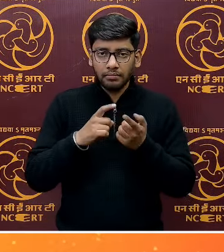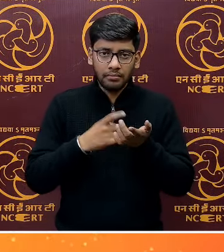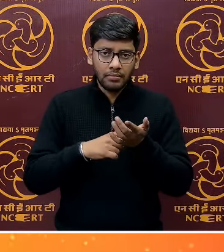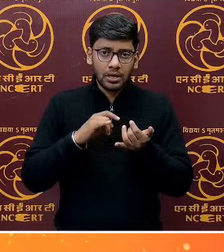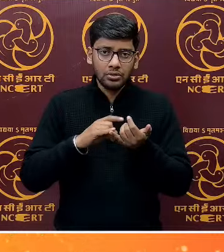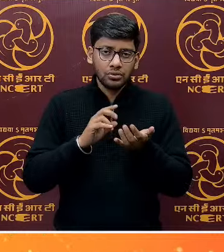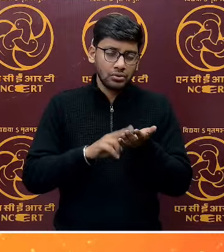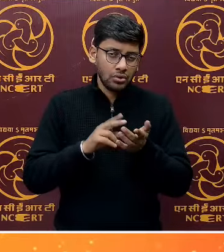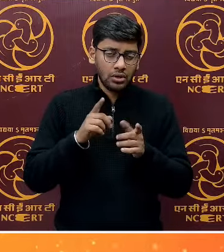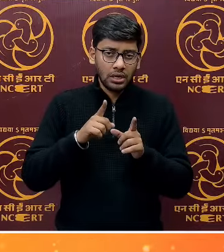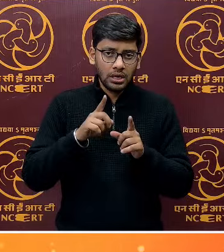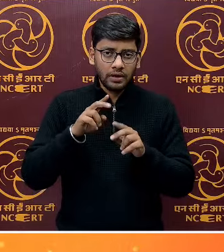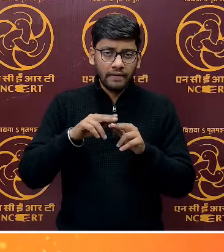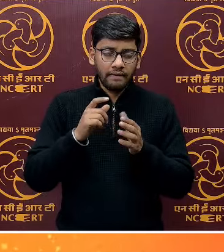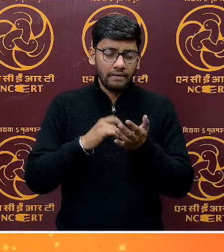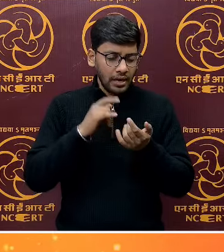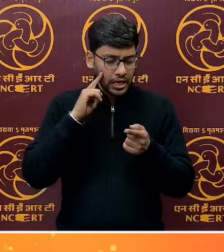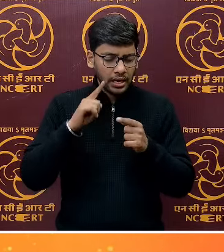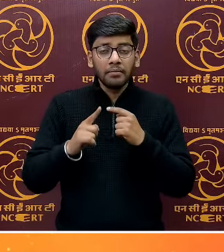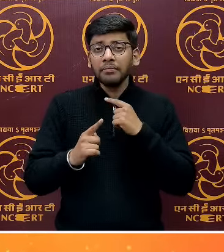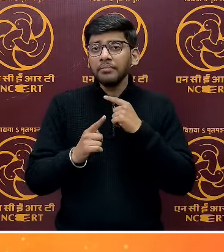kites. And so it